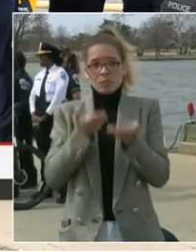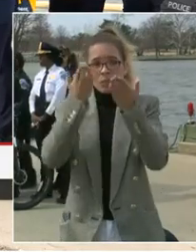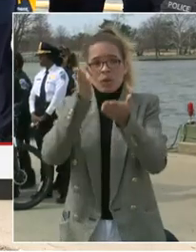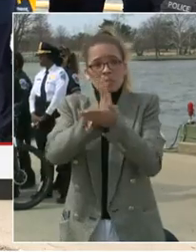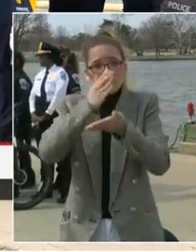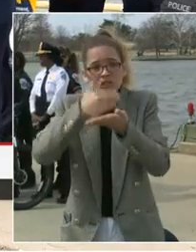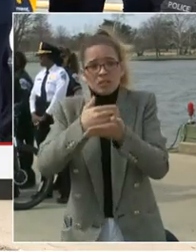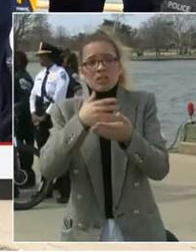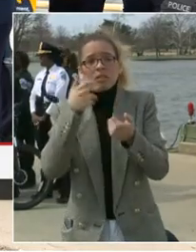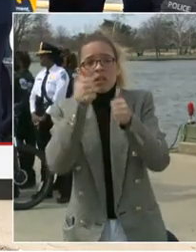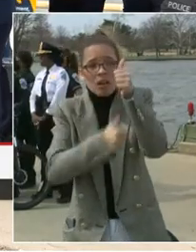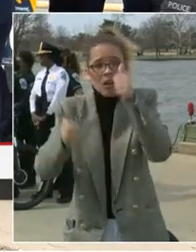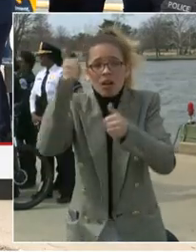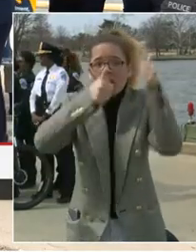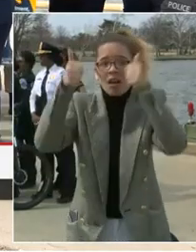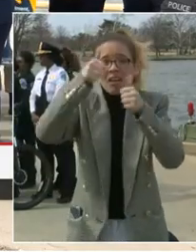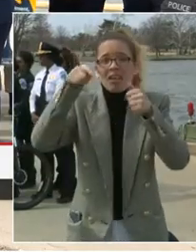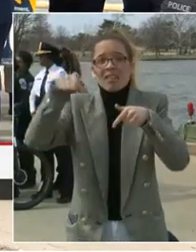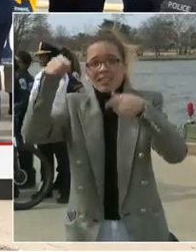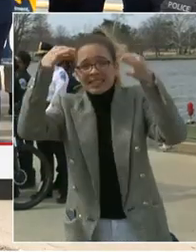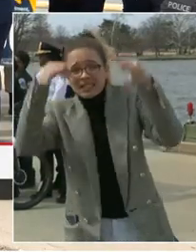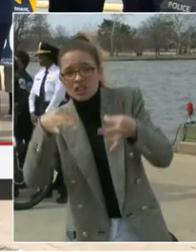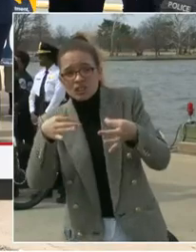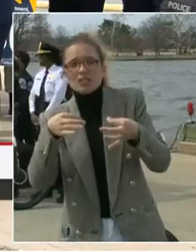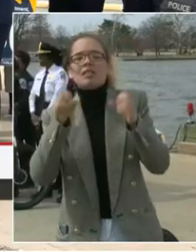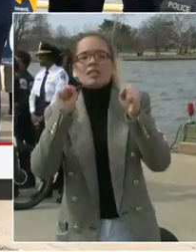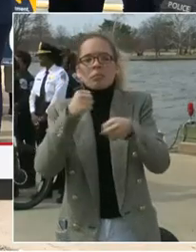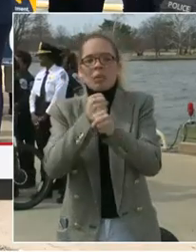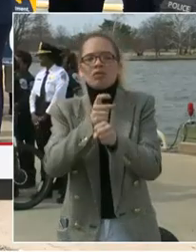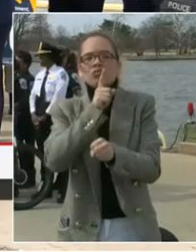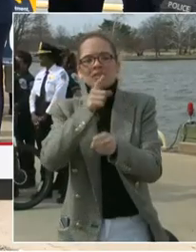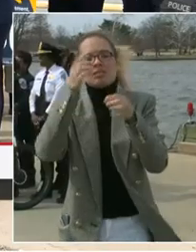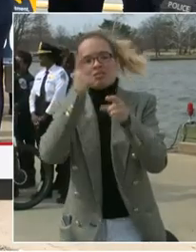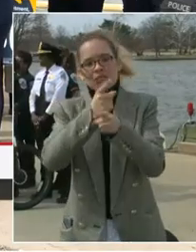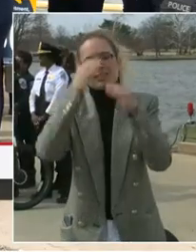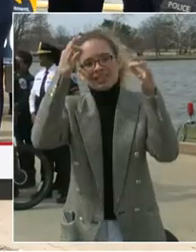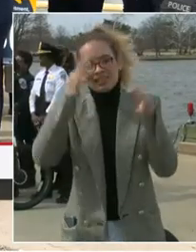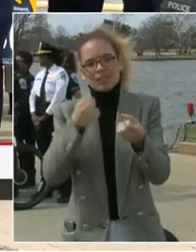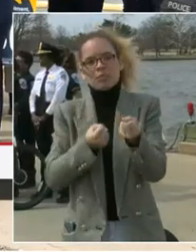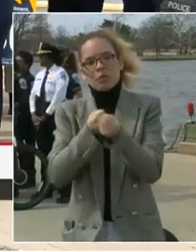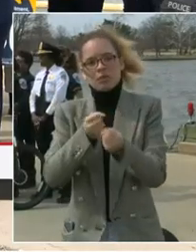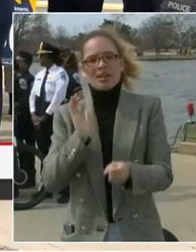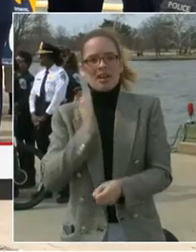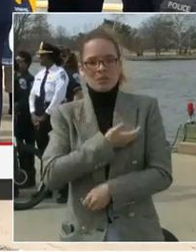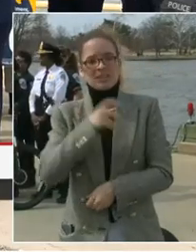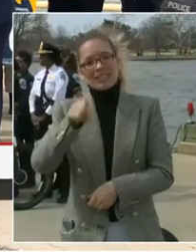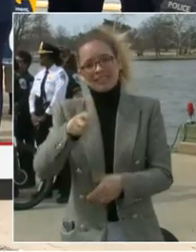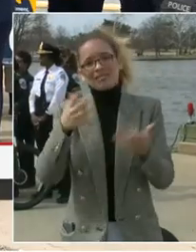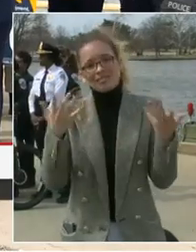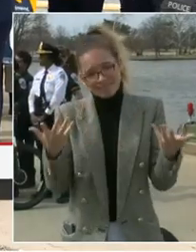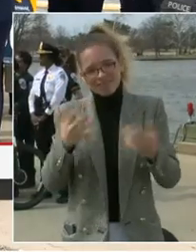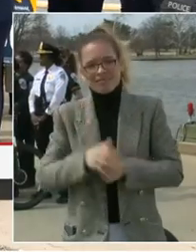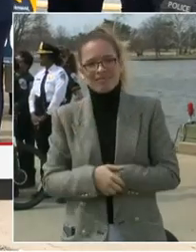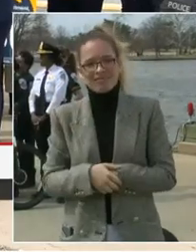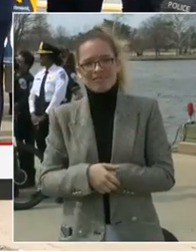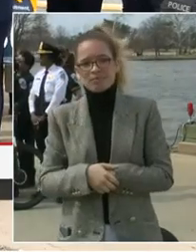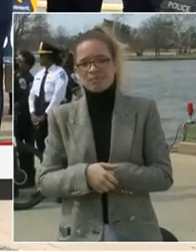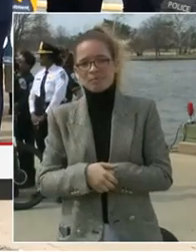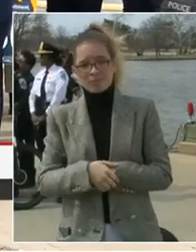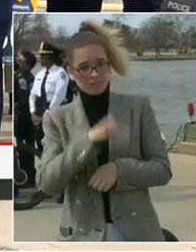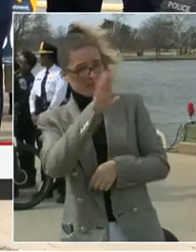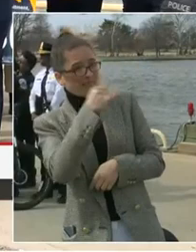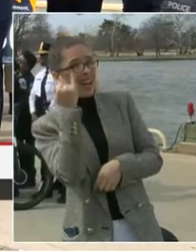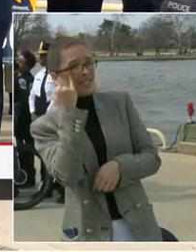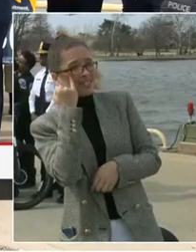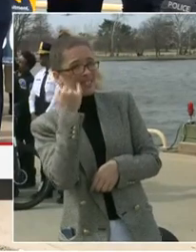with making those decisions, Tom, will make the right decision to support what it is MPD needs. If I could just follow up, what do the council